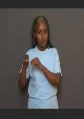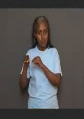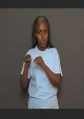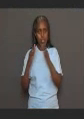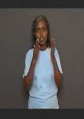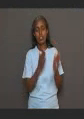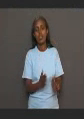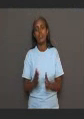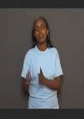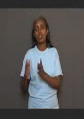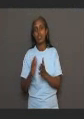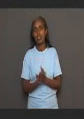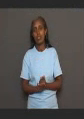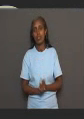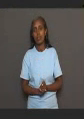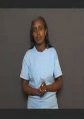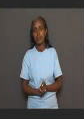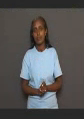Students, let's get ready.